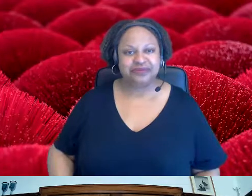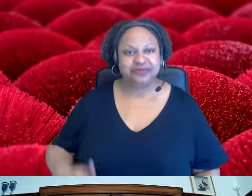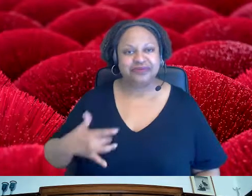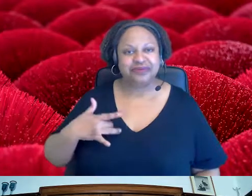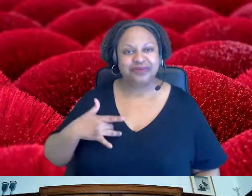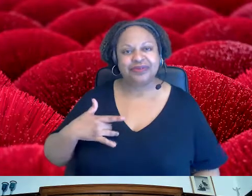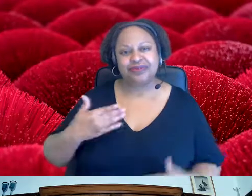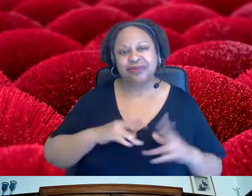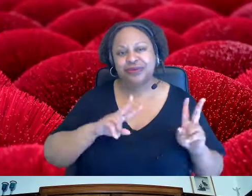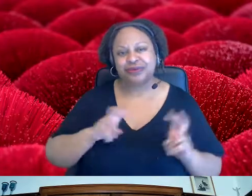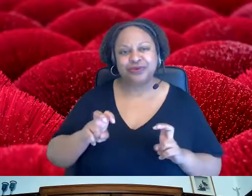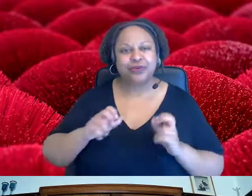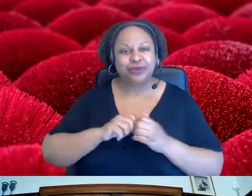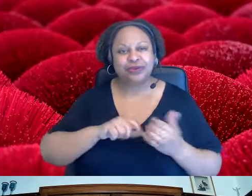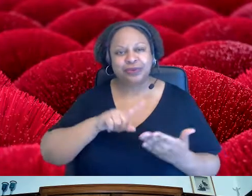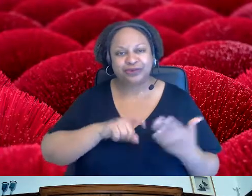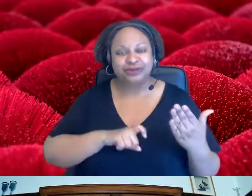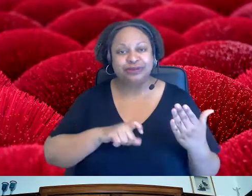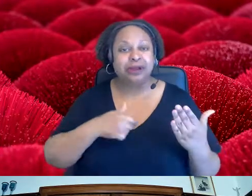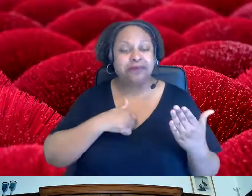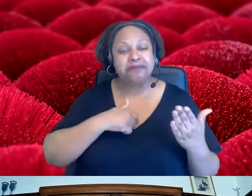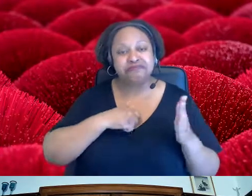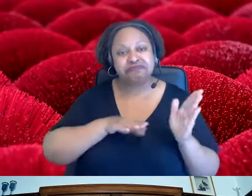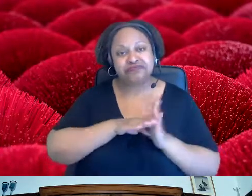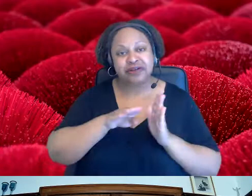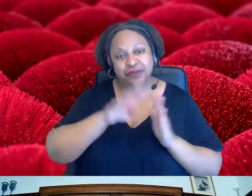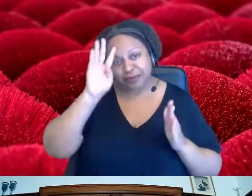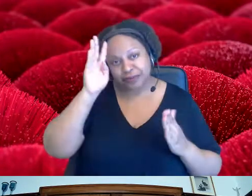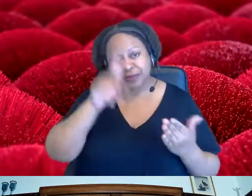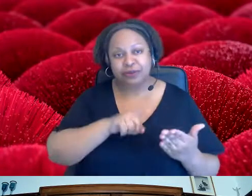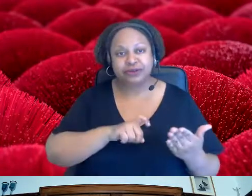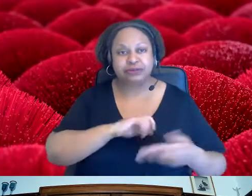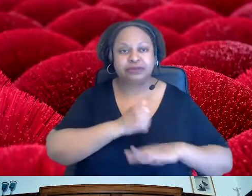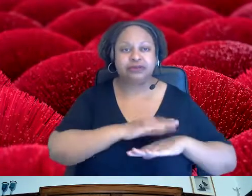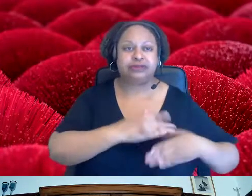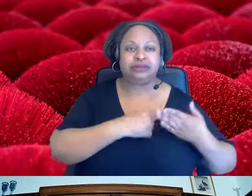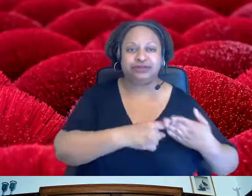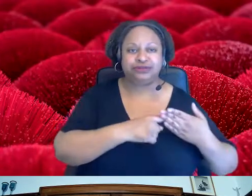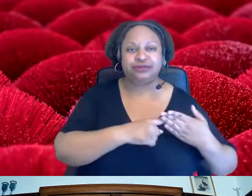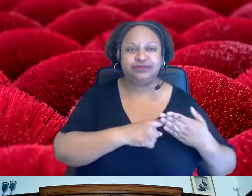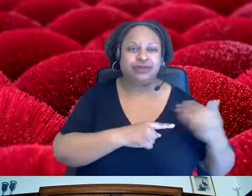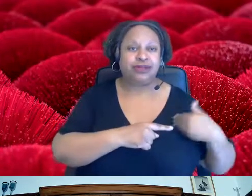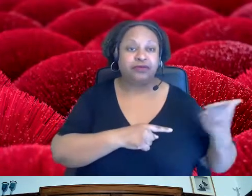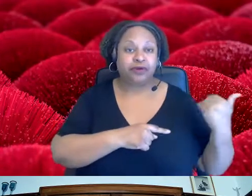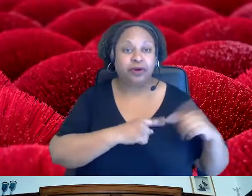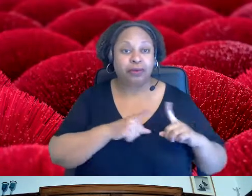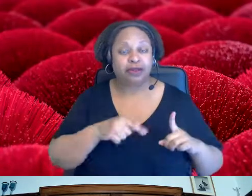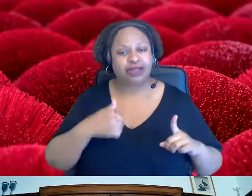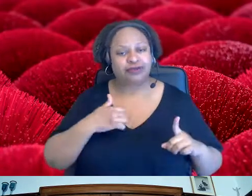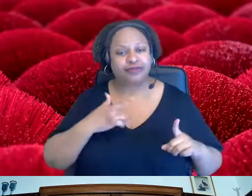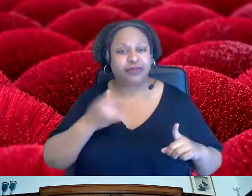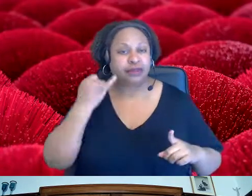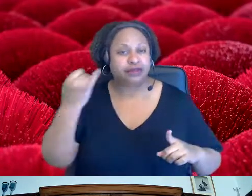developed these questions based on previous conversations that we've had, but I really feel like this idea that, you know, organizations, you